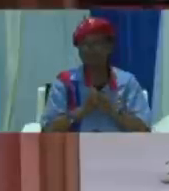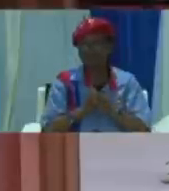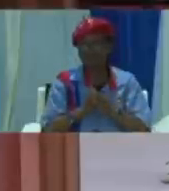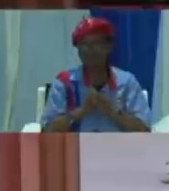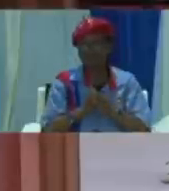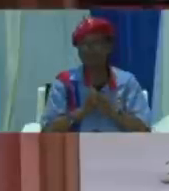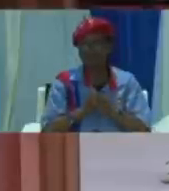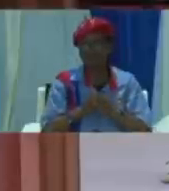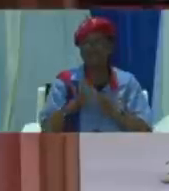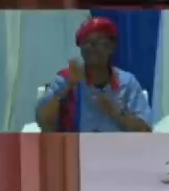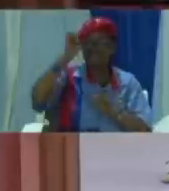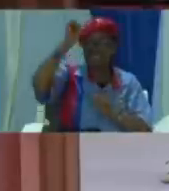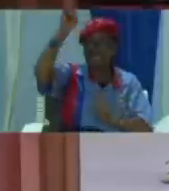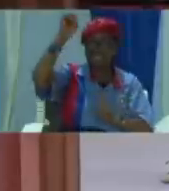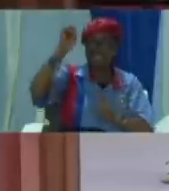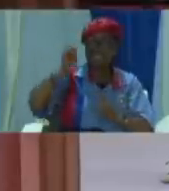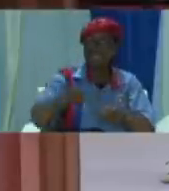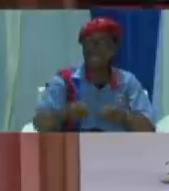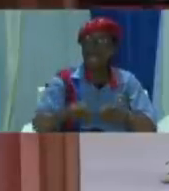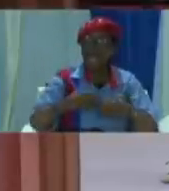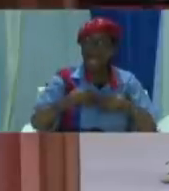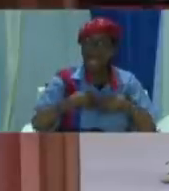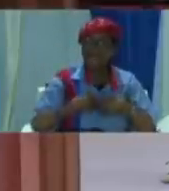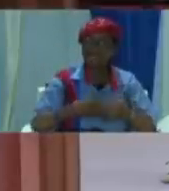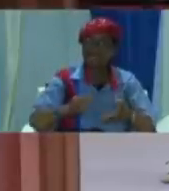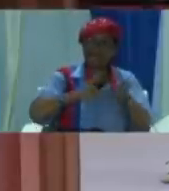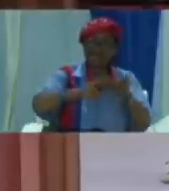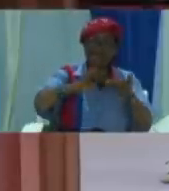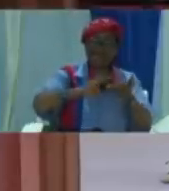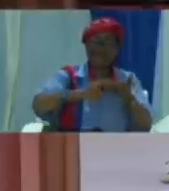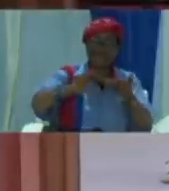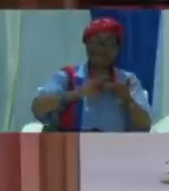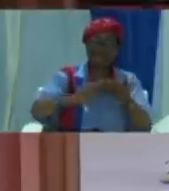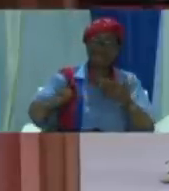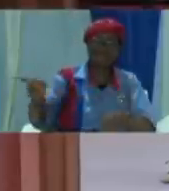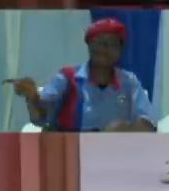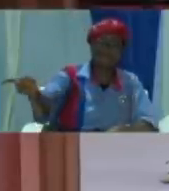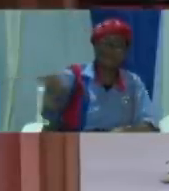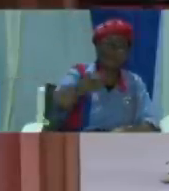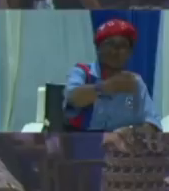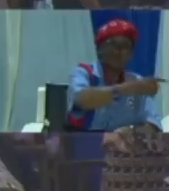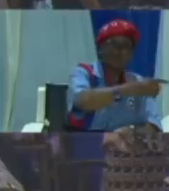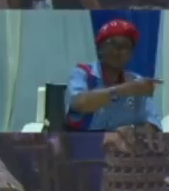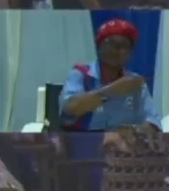he has forgiven you. Amen. What did that do?